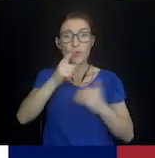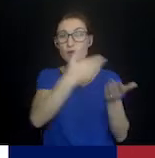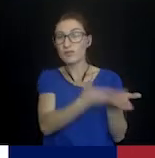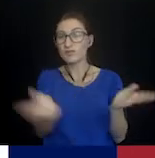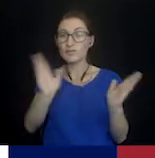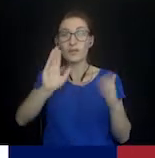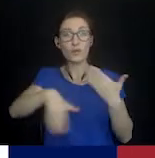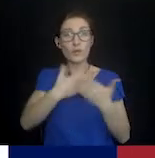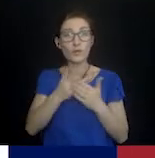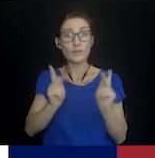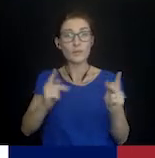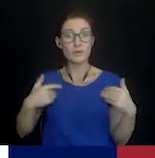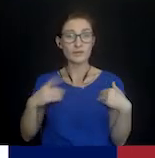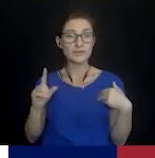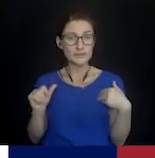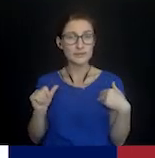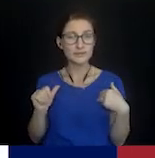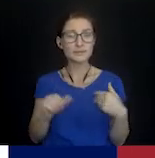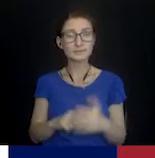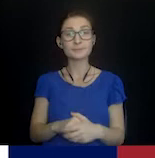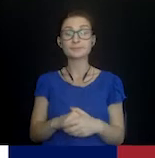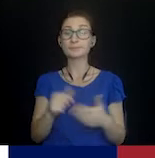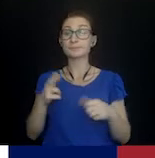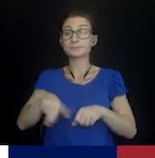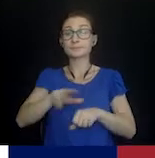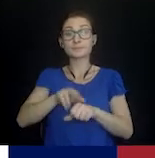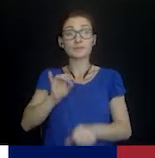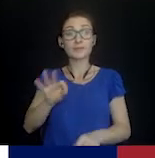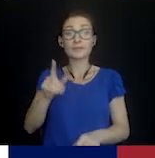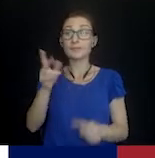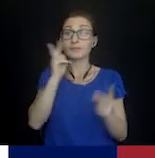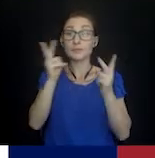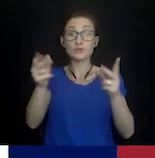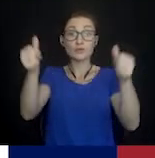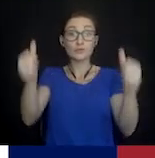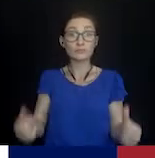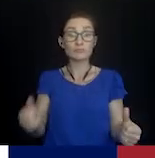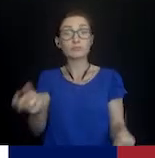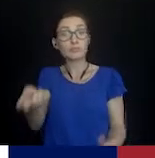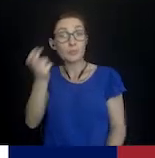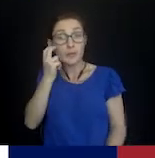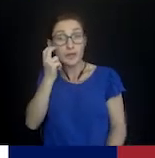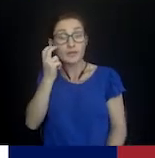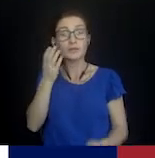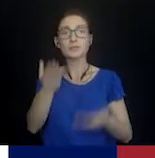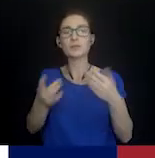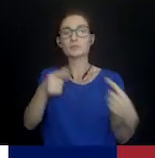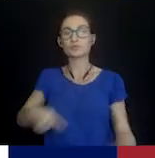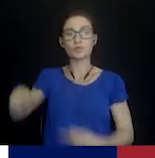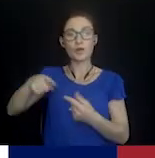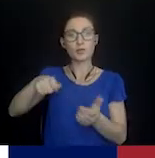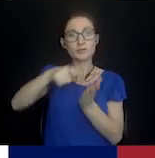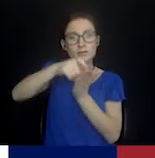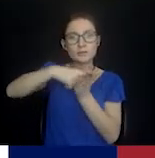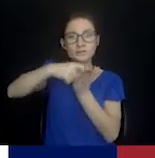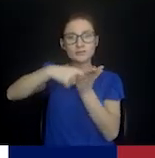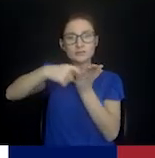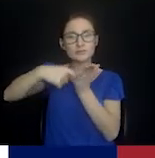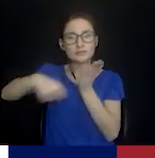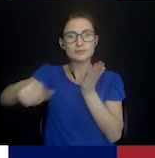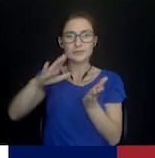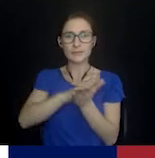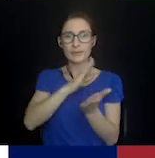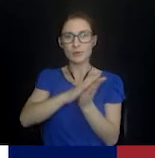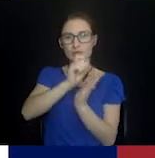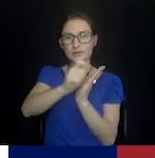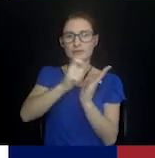disability. Of course, those who are blind or maybe low vision have a hard time with marking a paper ballot, but we also